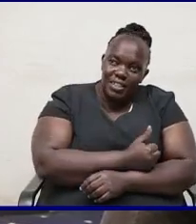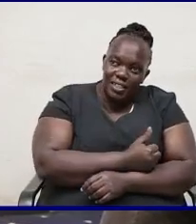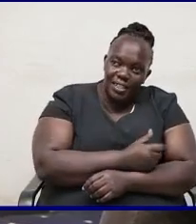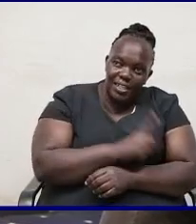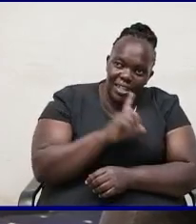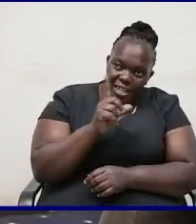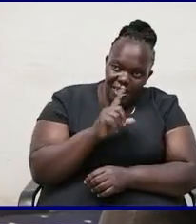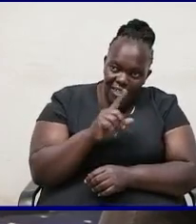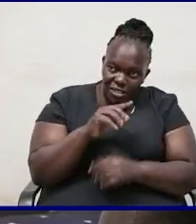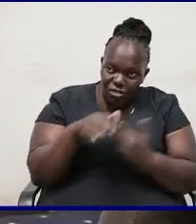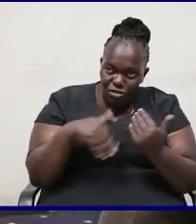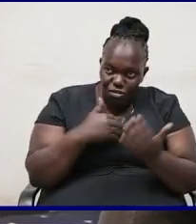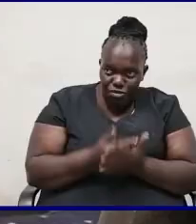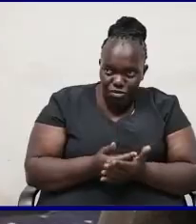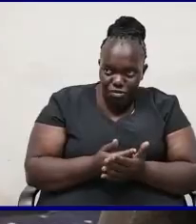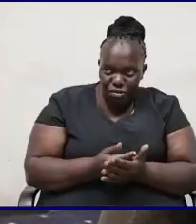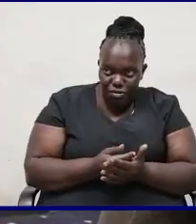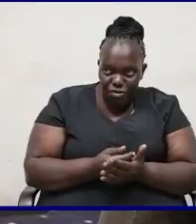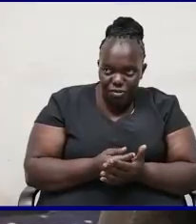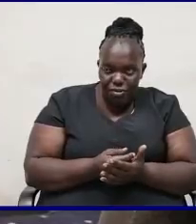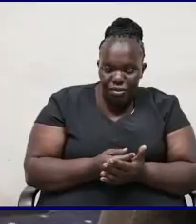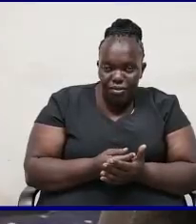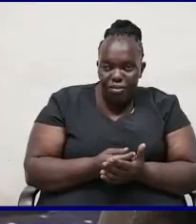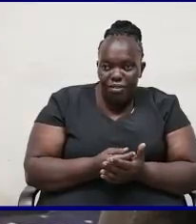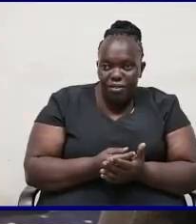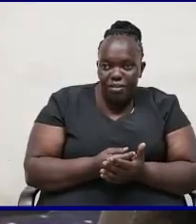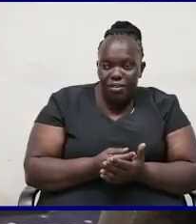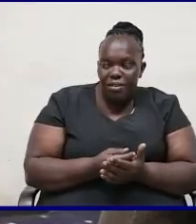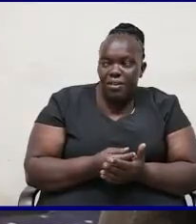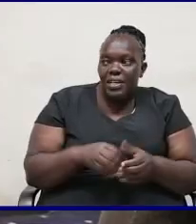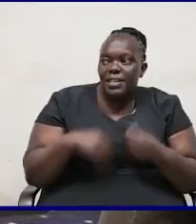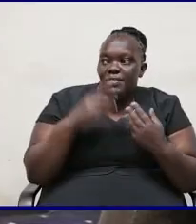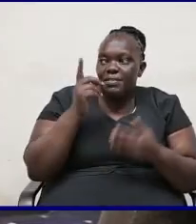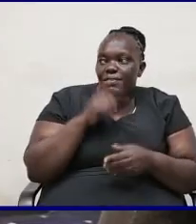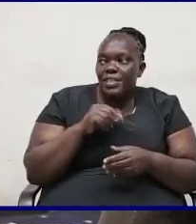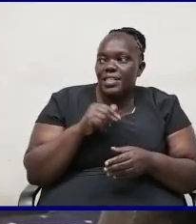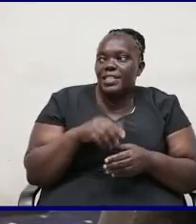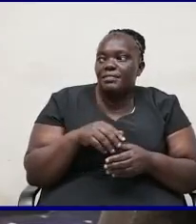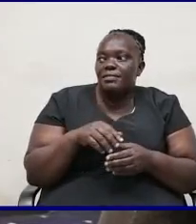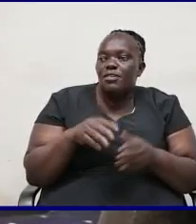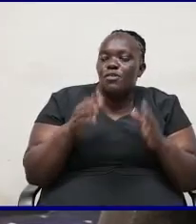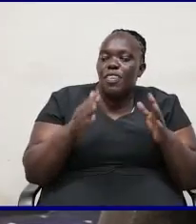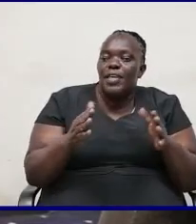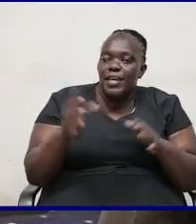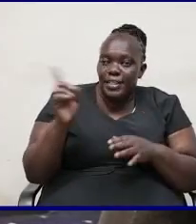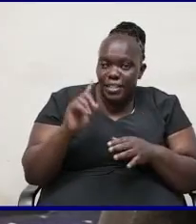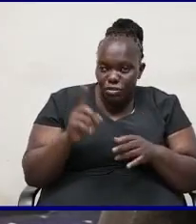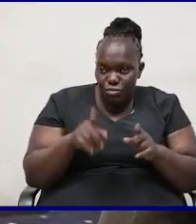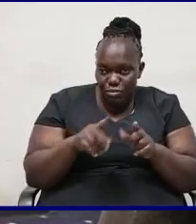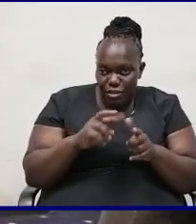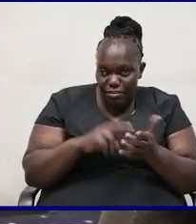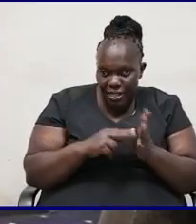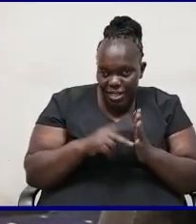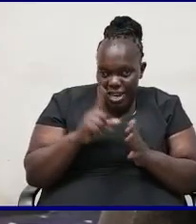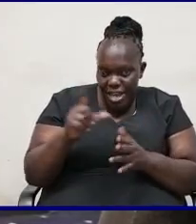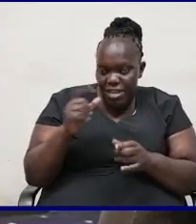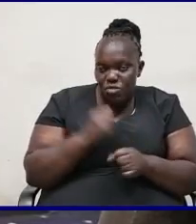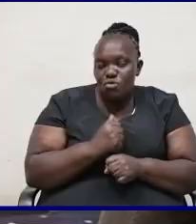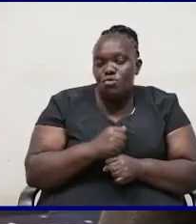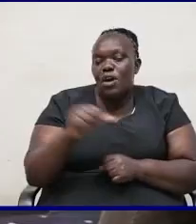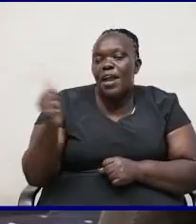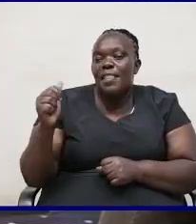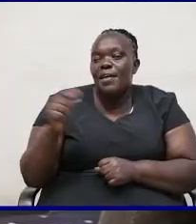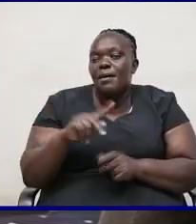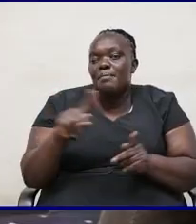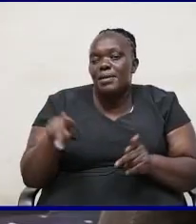the one that licenses all these operations. But the Uber that has been given is just a company within Nairobi. So they are not actually been licensed to do it